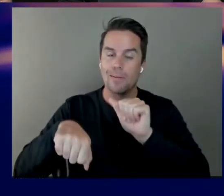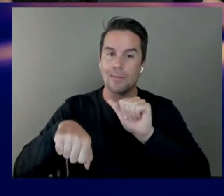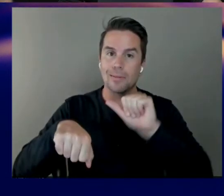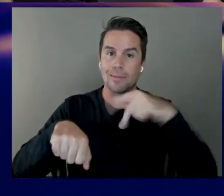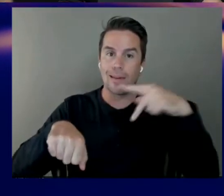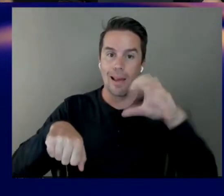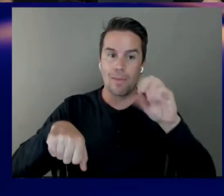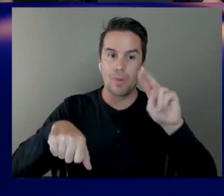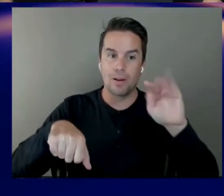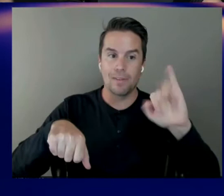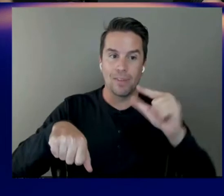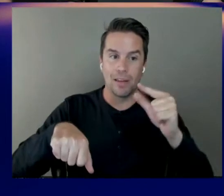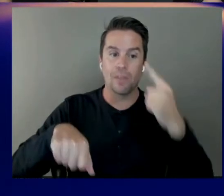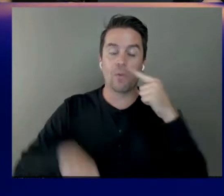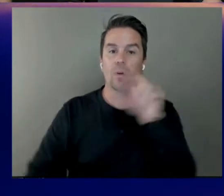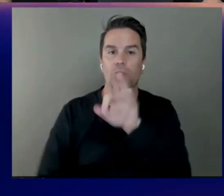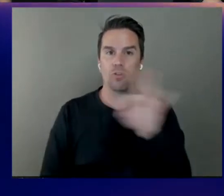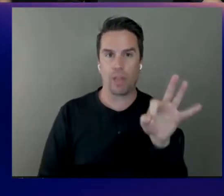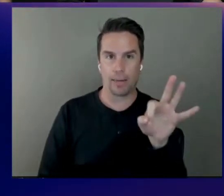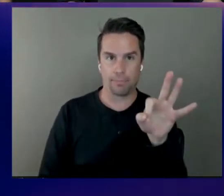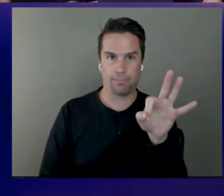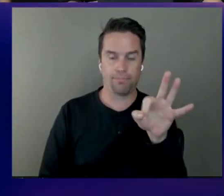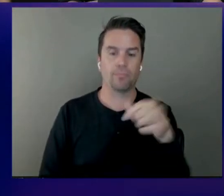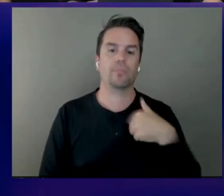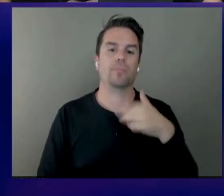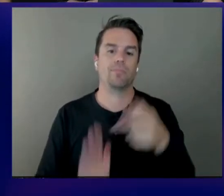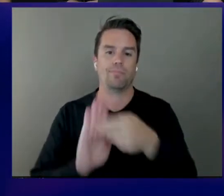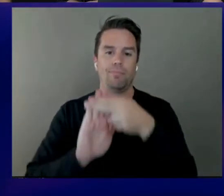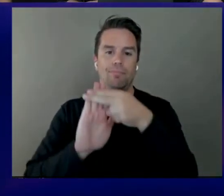feature flag. And I want to highlight this part right here.